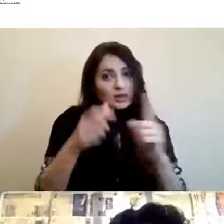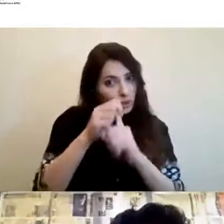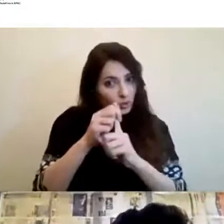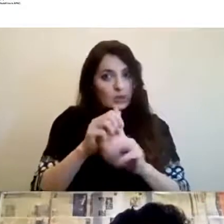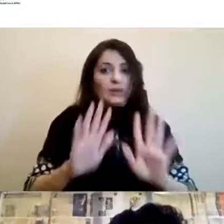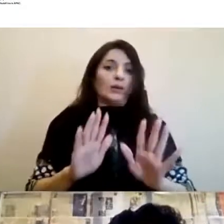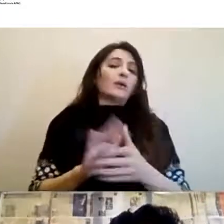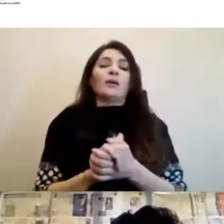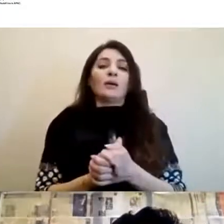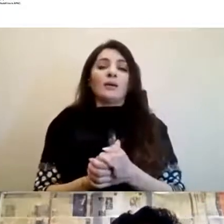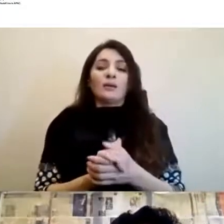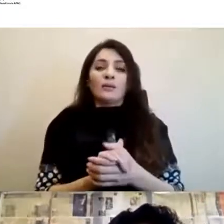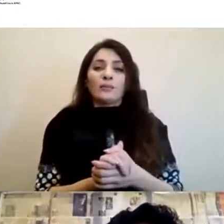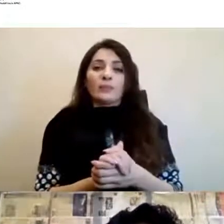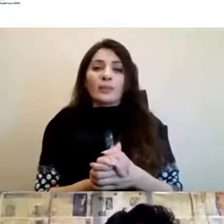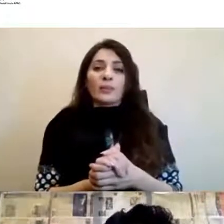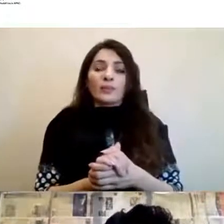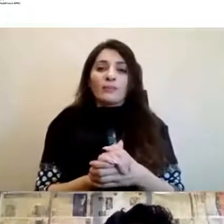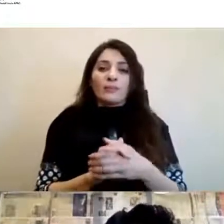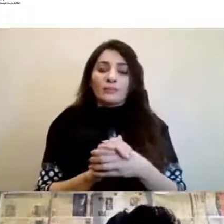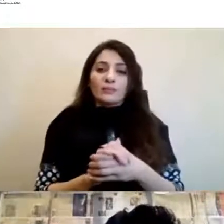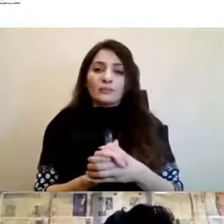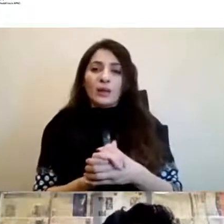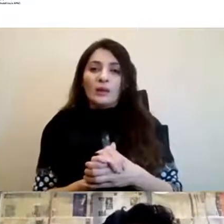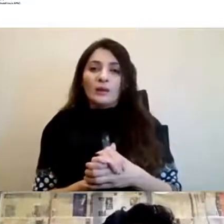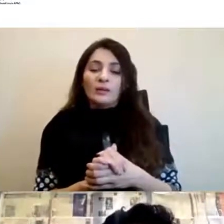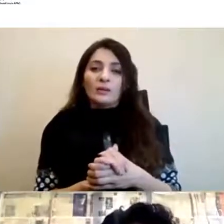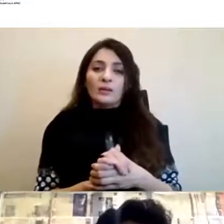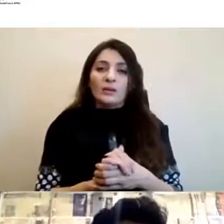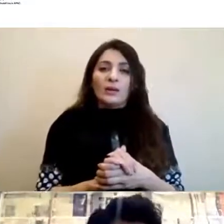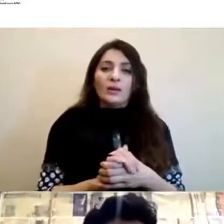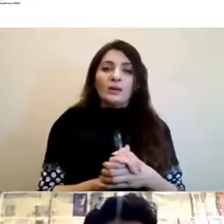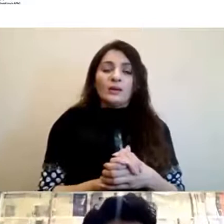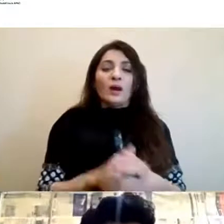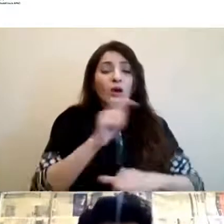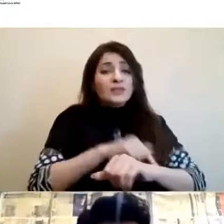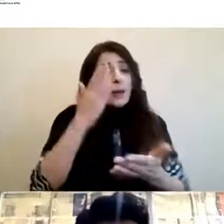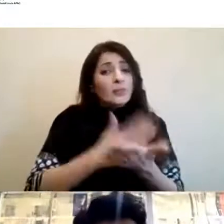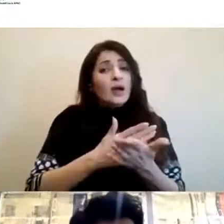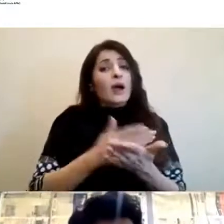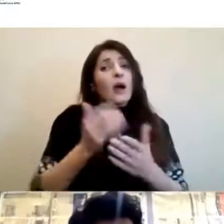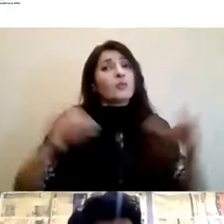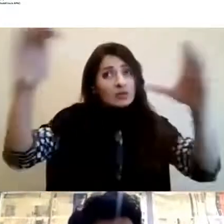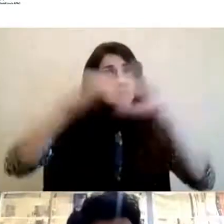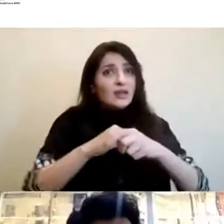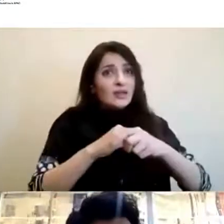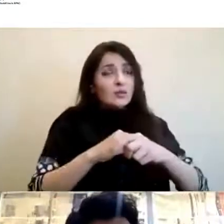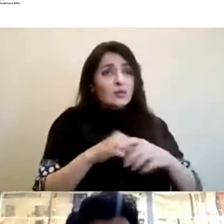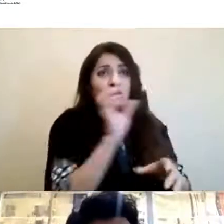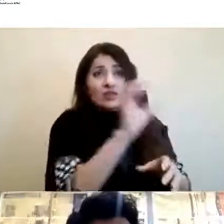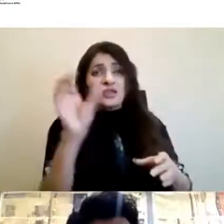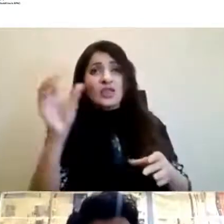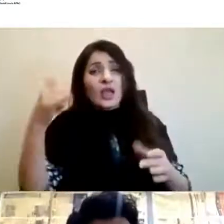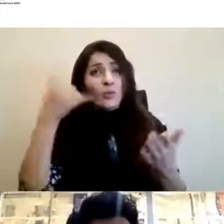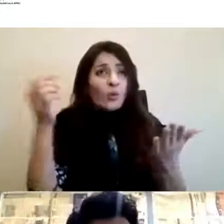devices. And that unless you bring accessibility features, you make them available even on lower end devices, it's going to be